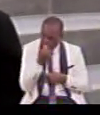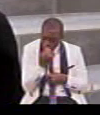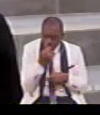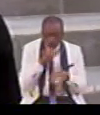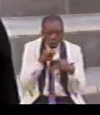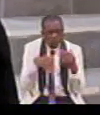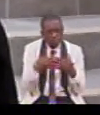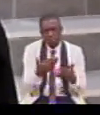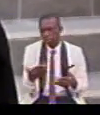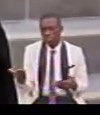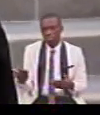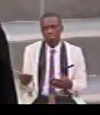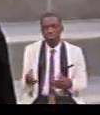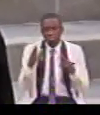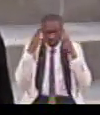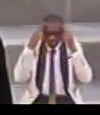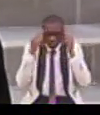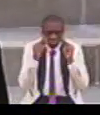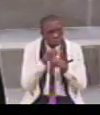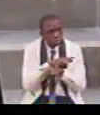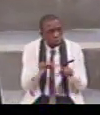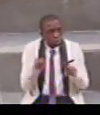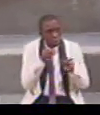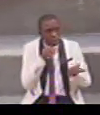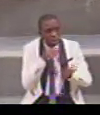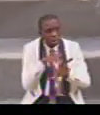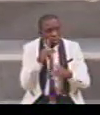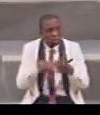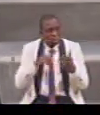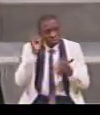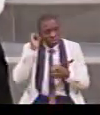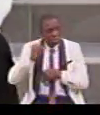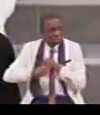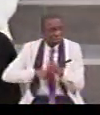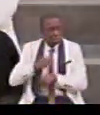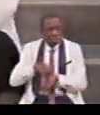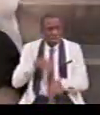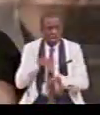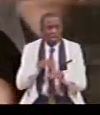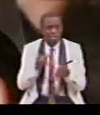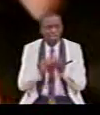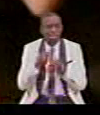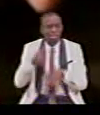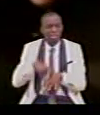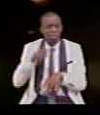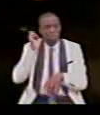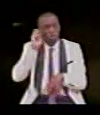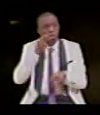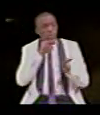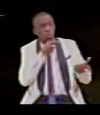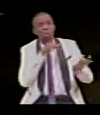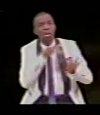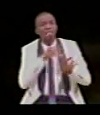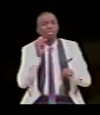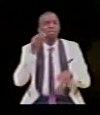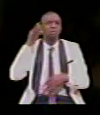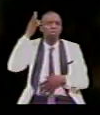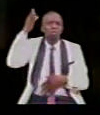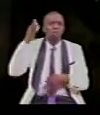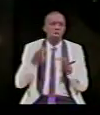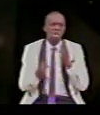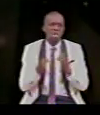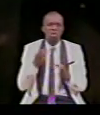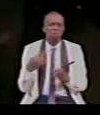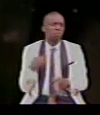that present time. He was looking at the future. And if we don't endure whatever comes to us